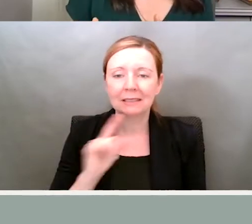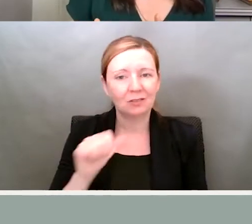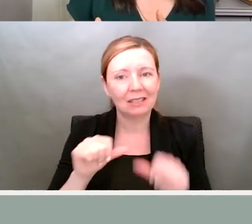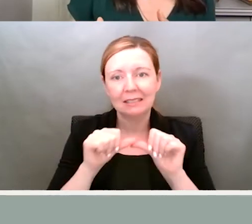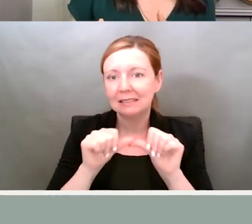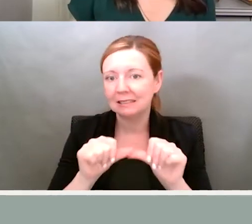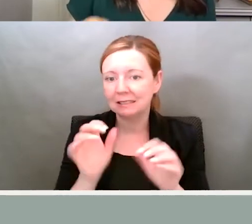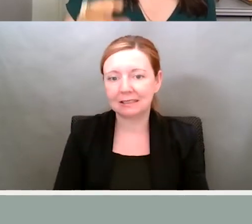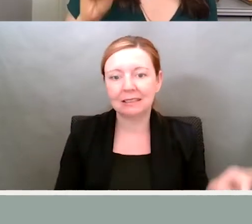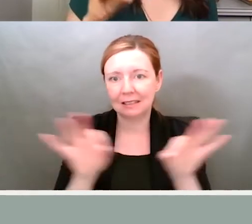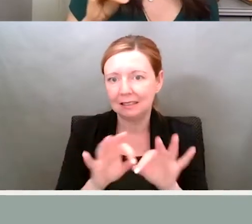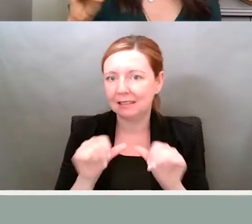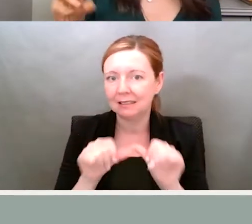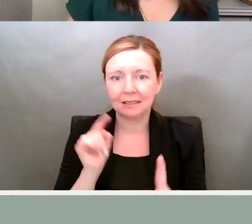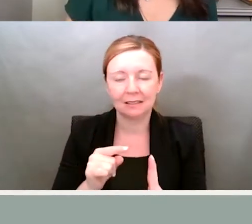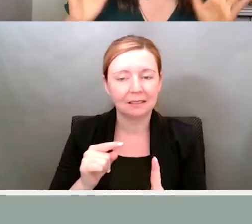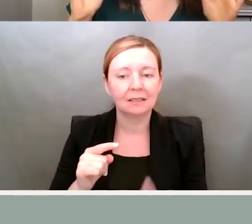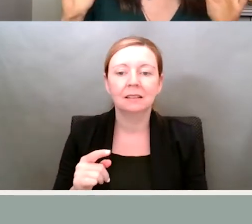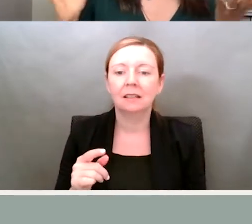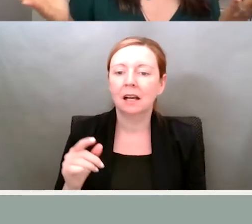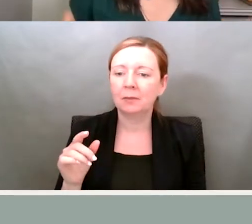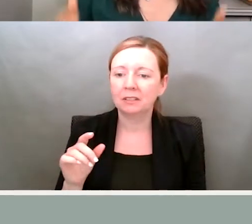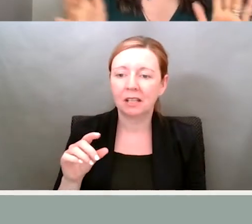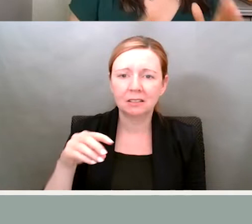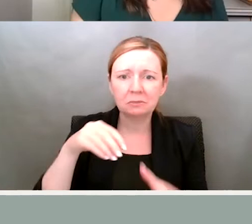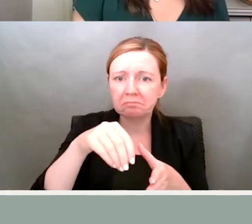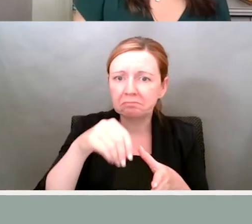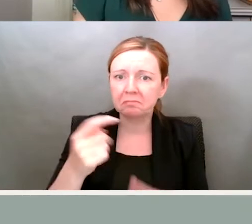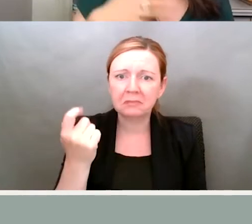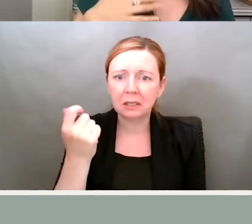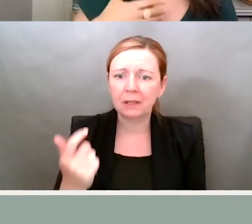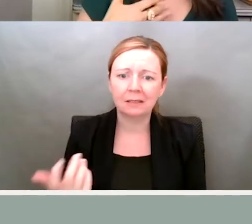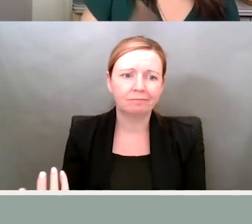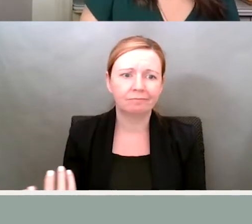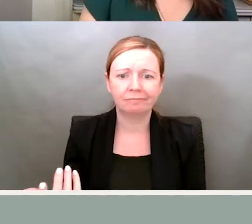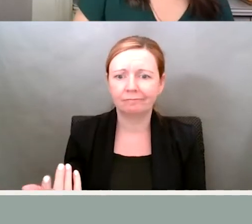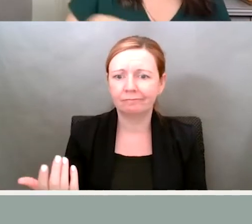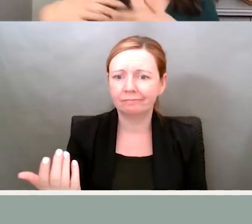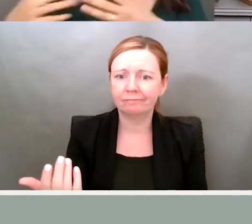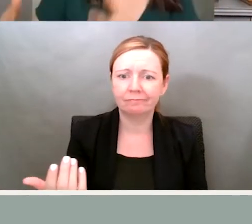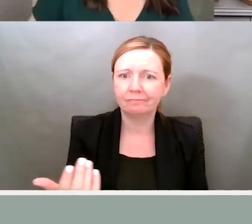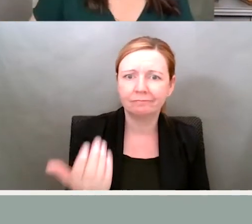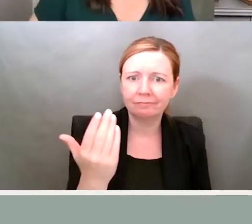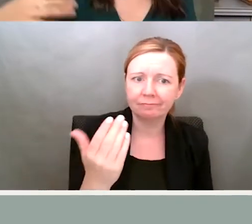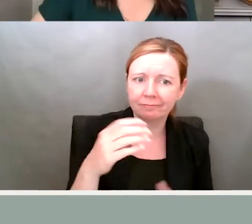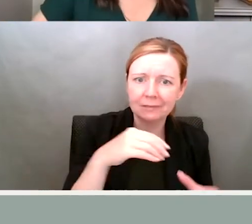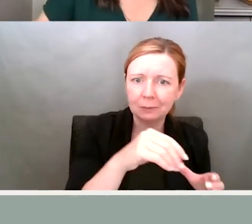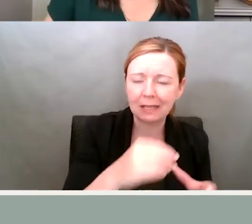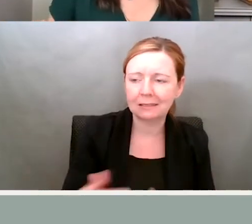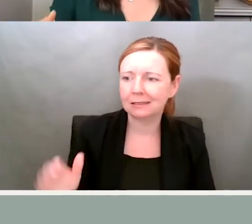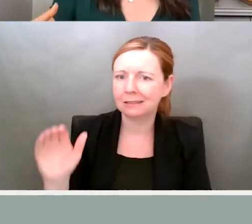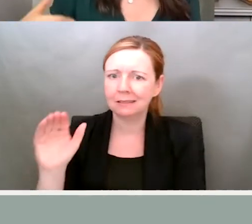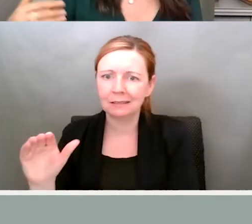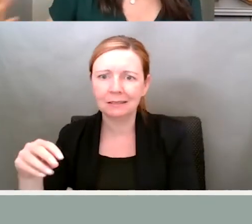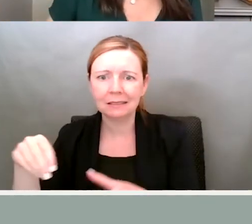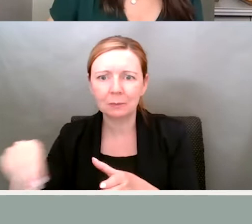key. And even little pinches, like my patients have like AM spices that they use, PM spices for the more